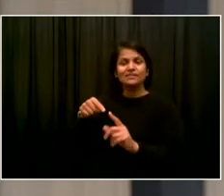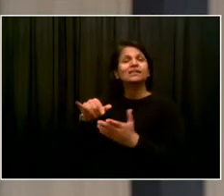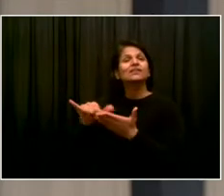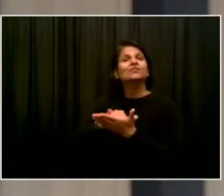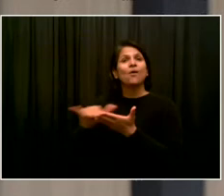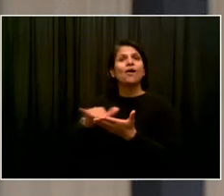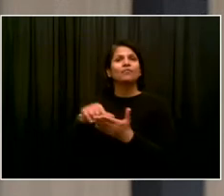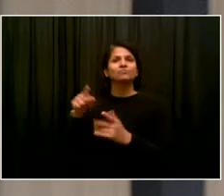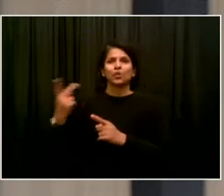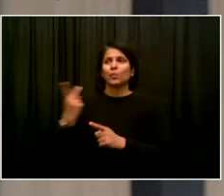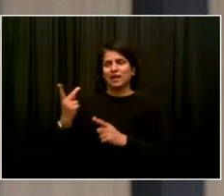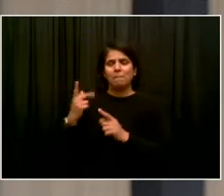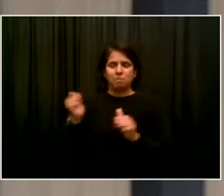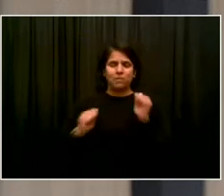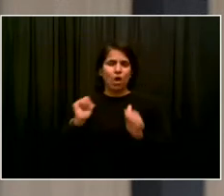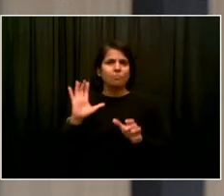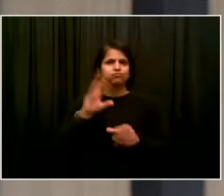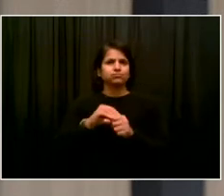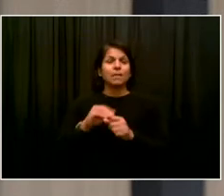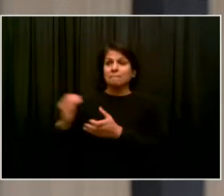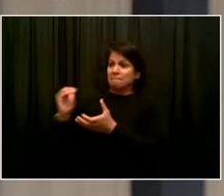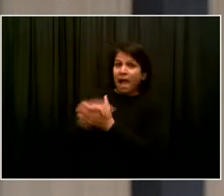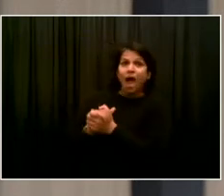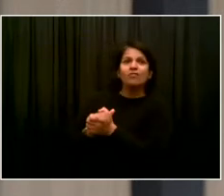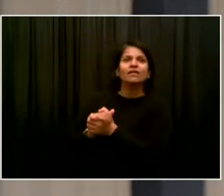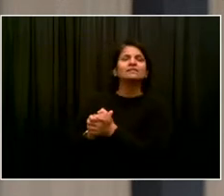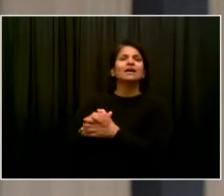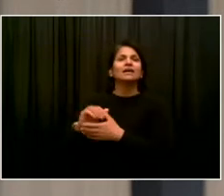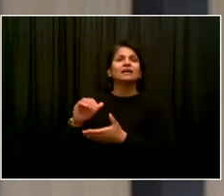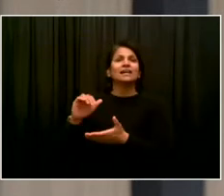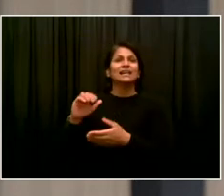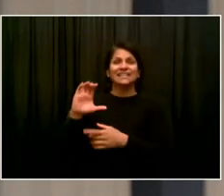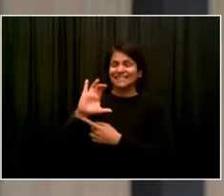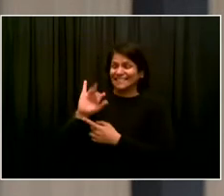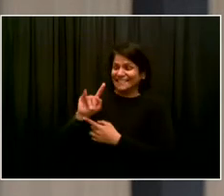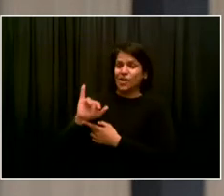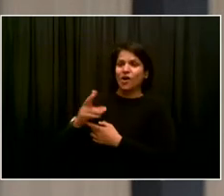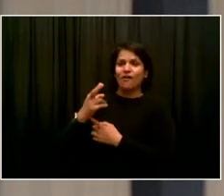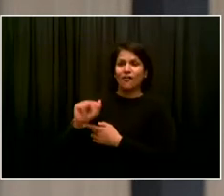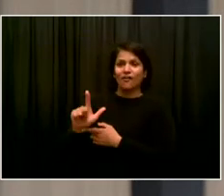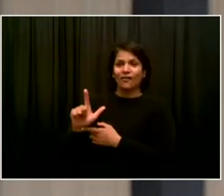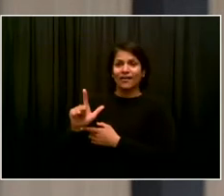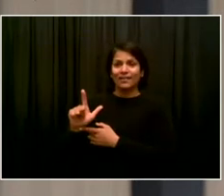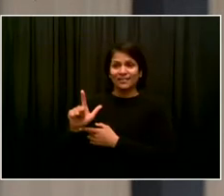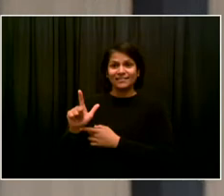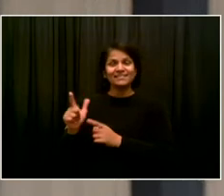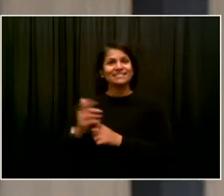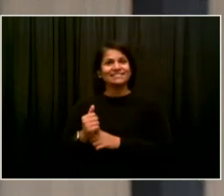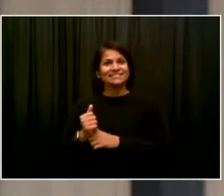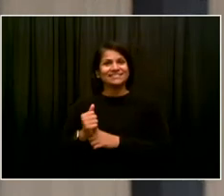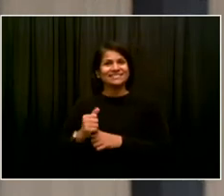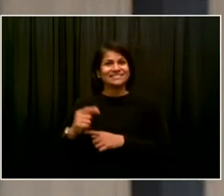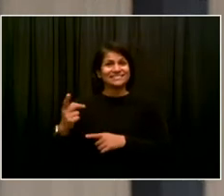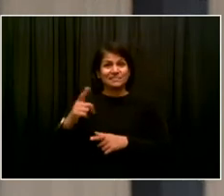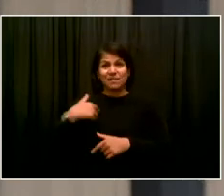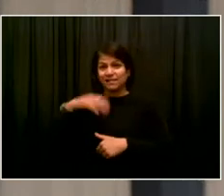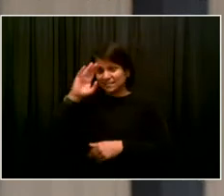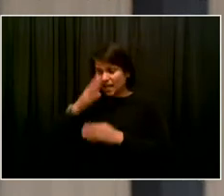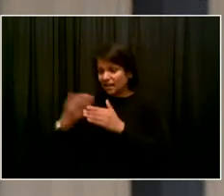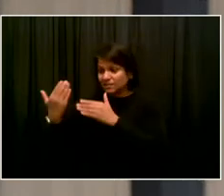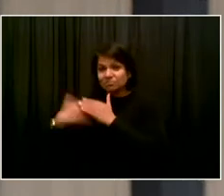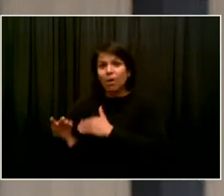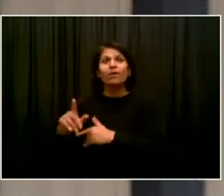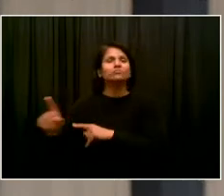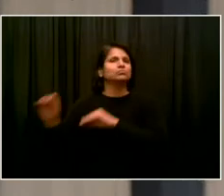And when we had our son Lucian, we moved to Park Slope, became Bill's neighbor, and we raised our son there. And he now